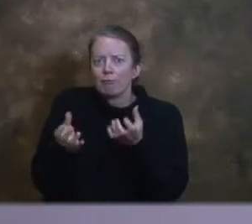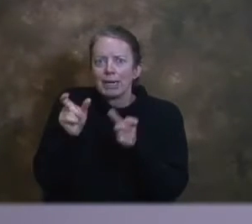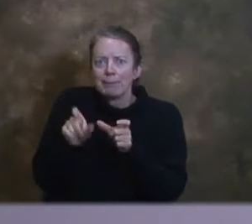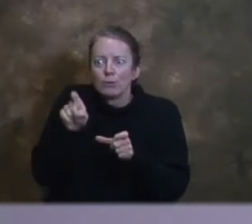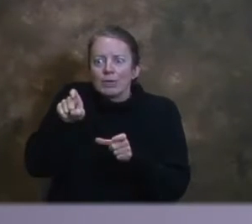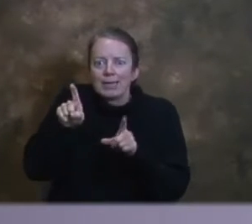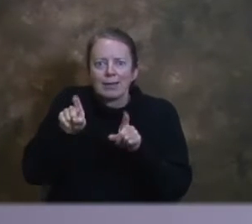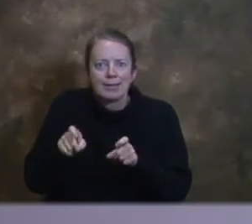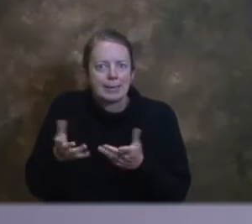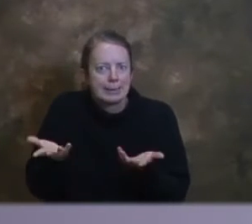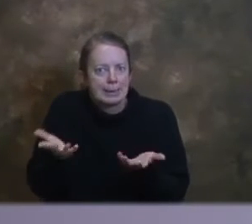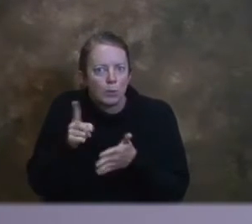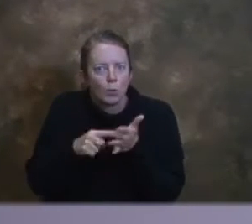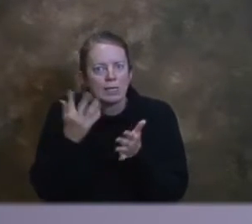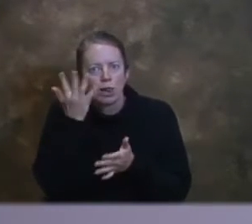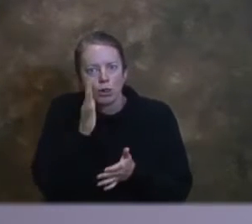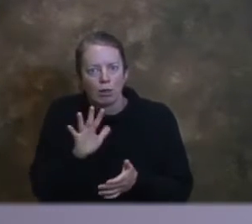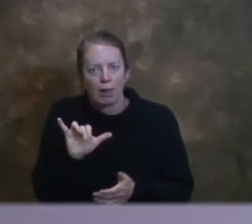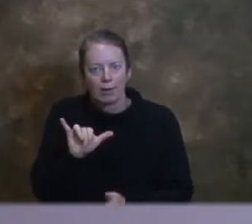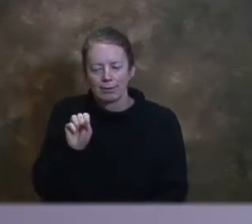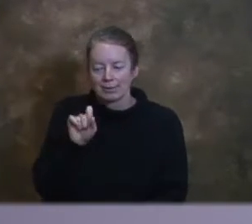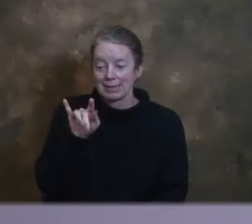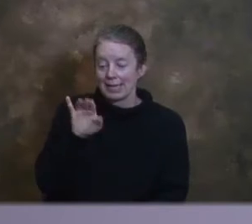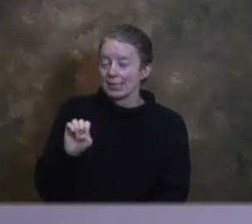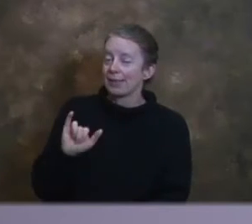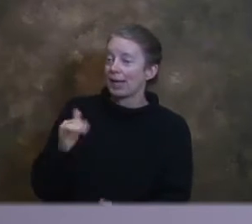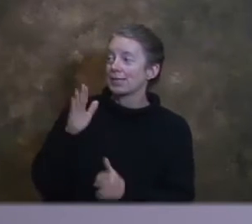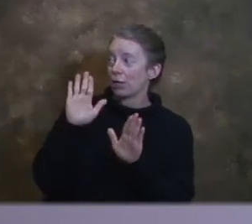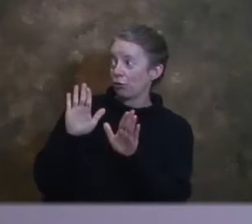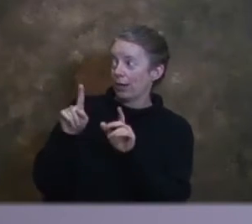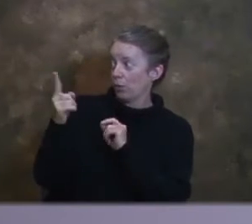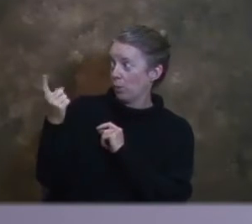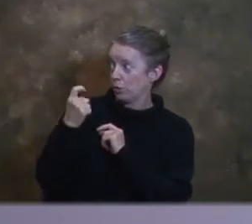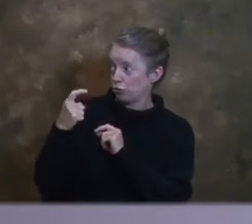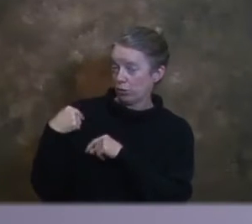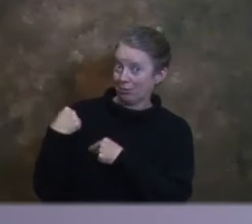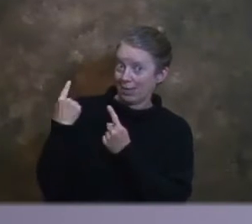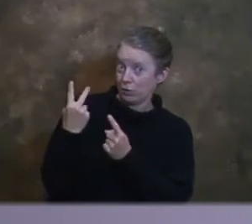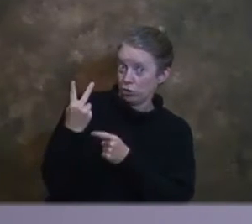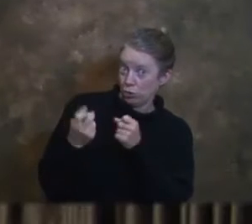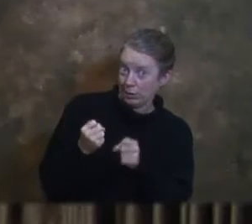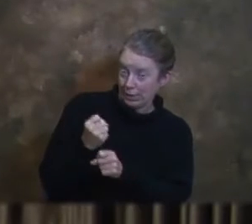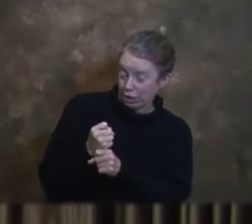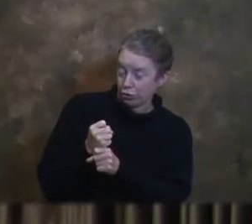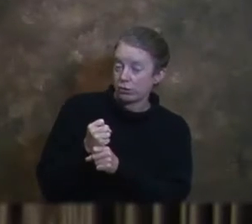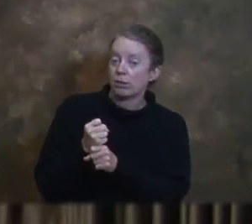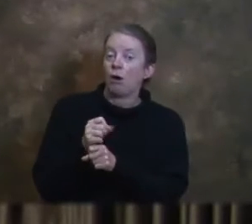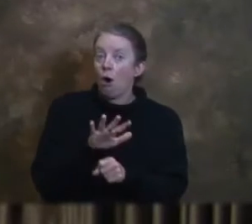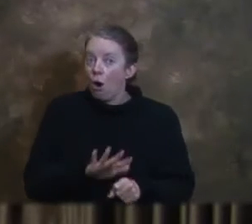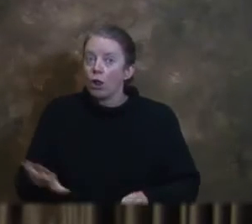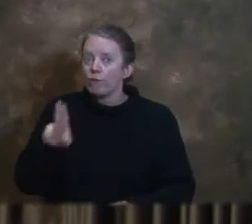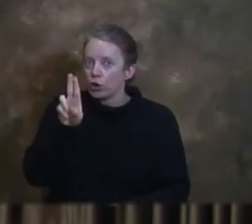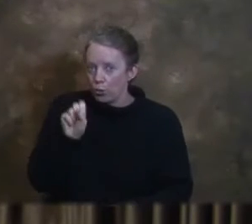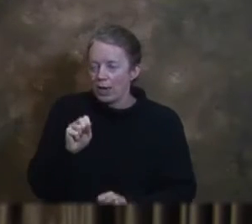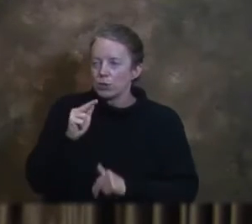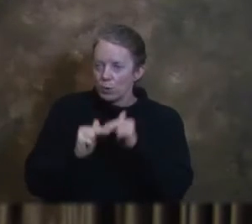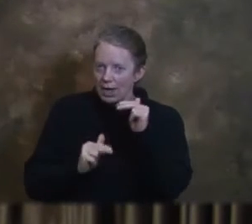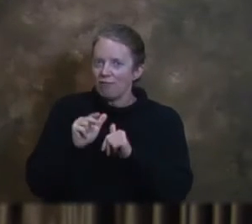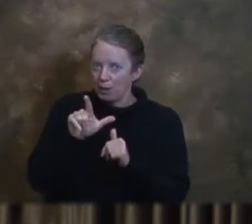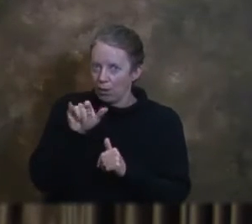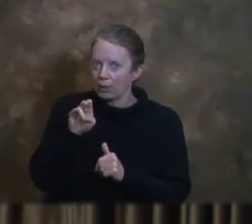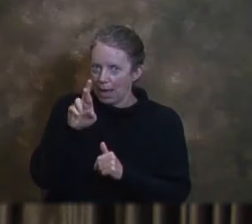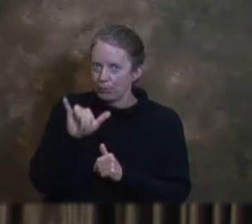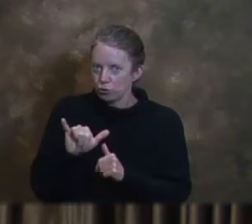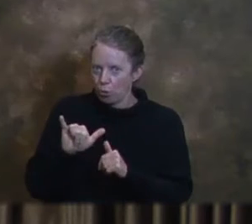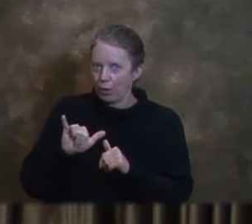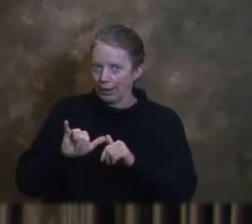great question. And so over the last 2 years, we have built, not just in North Carolina, but nationwide, laboratory capacity for